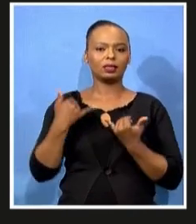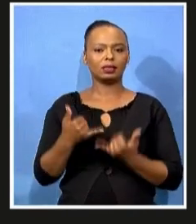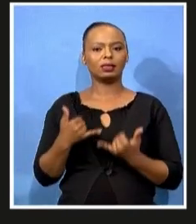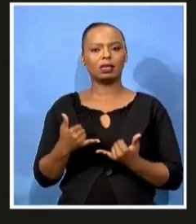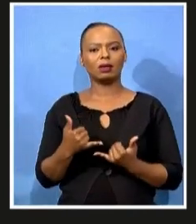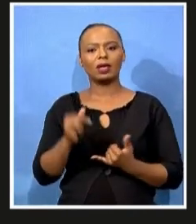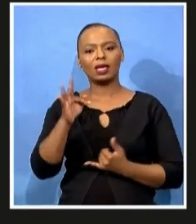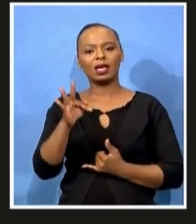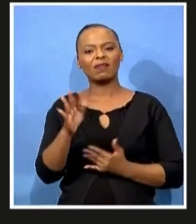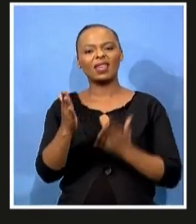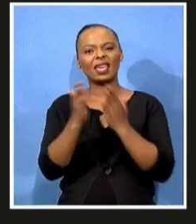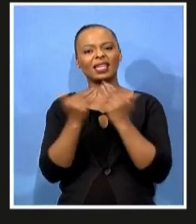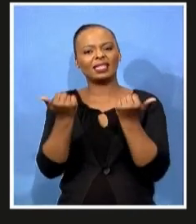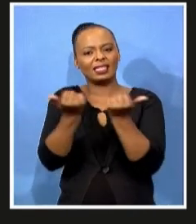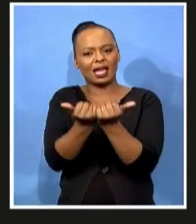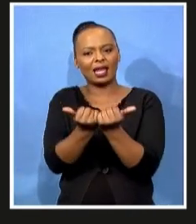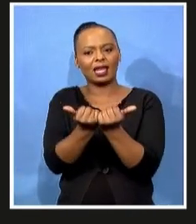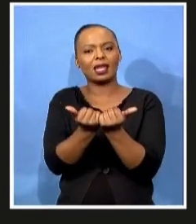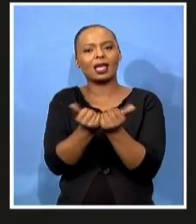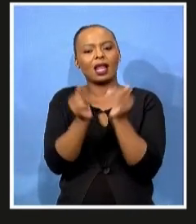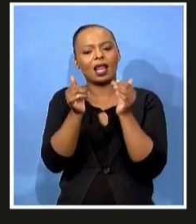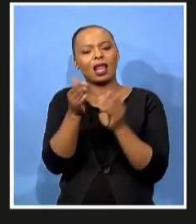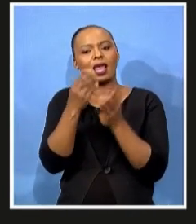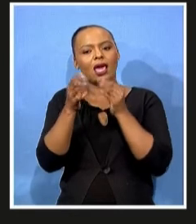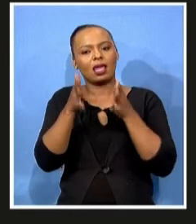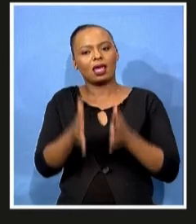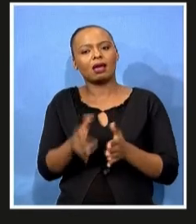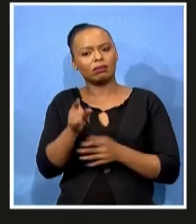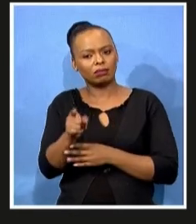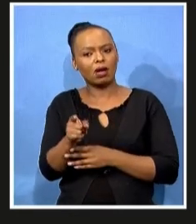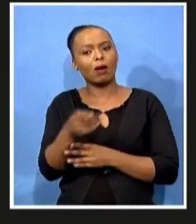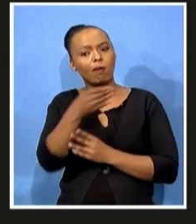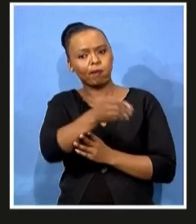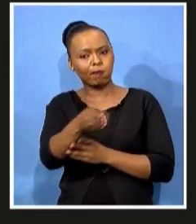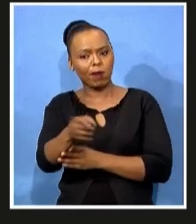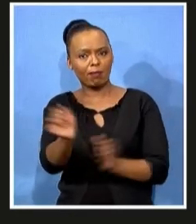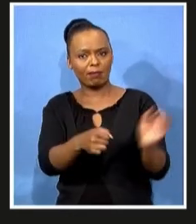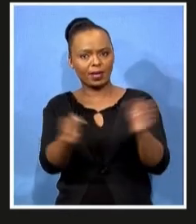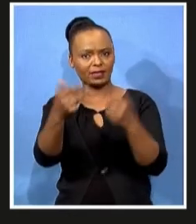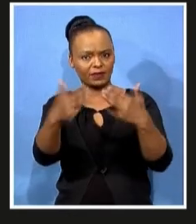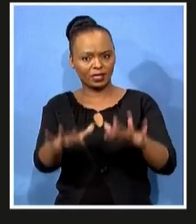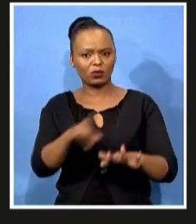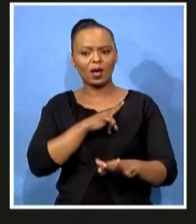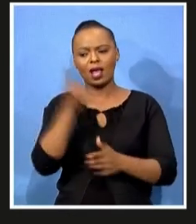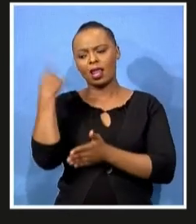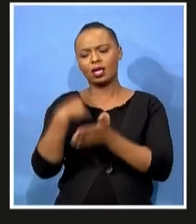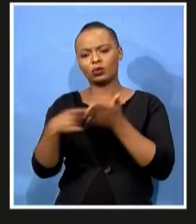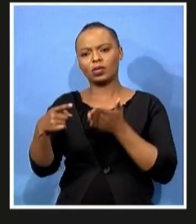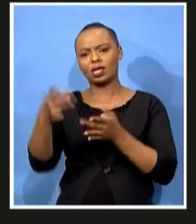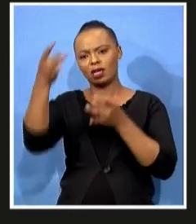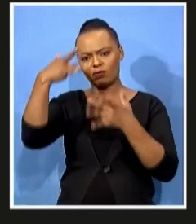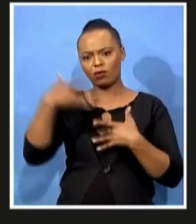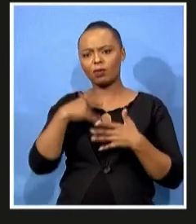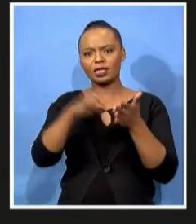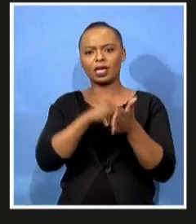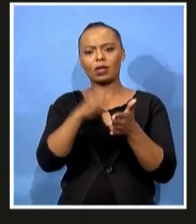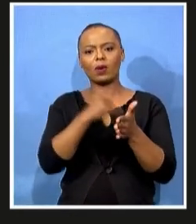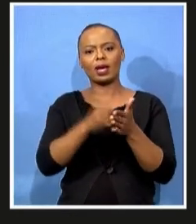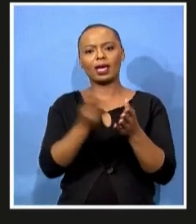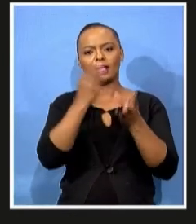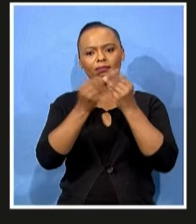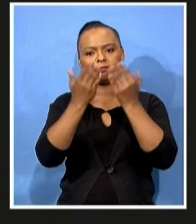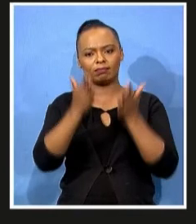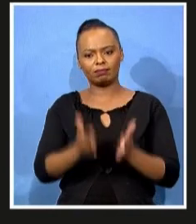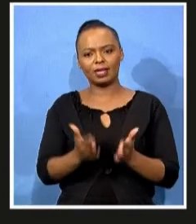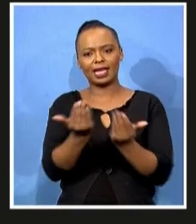asked the question, we were told that by January, all our interns would be placed, and I just would like to know if that has been